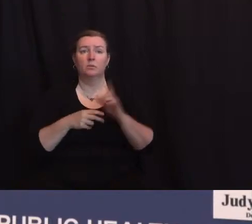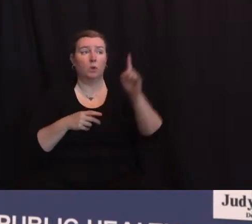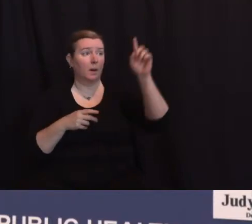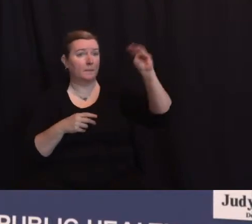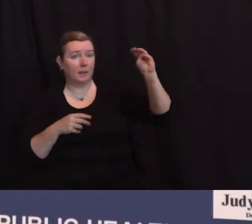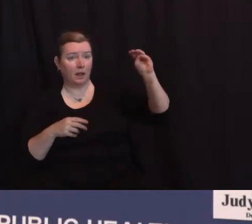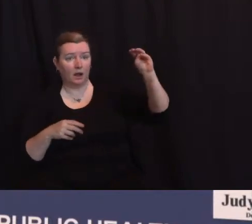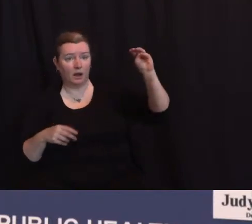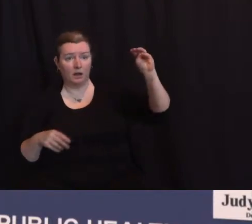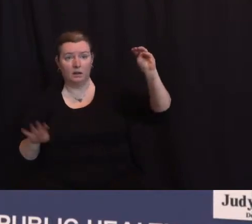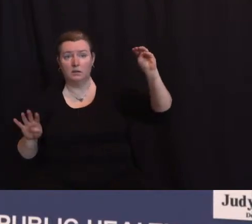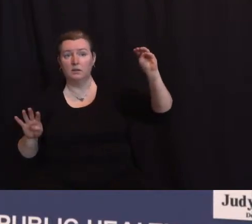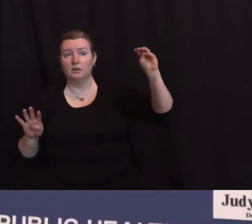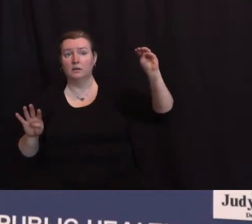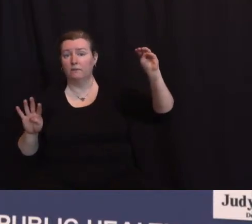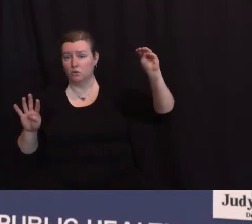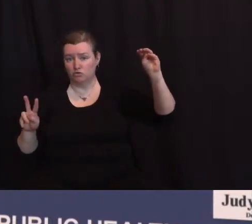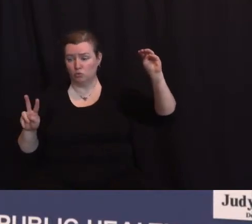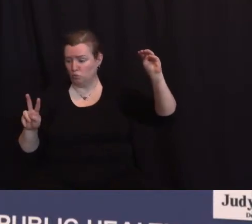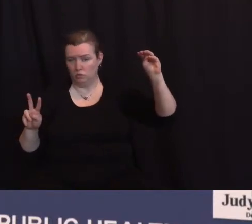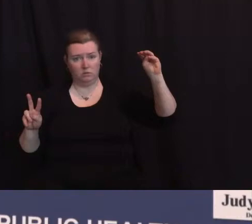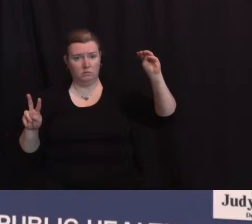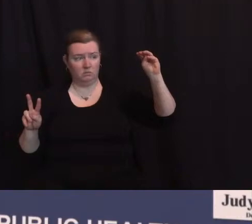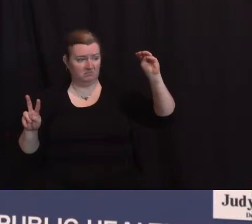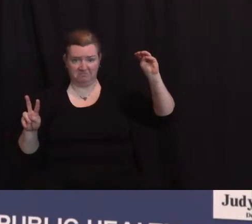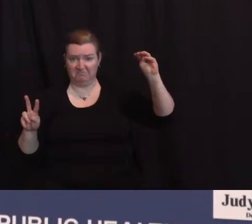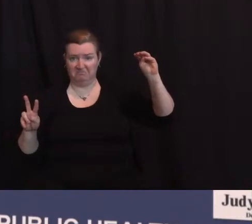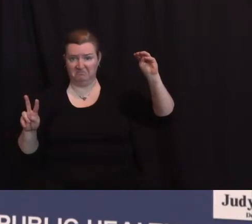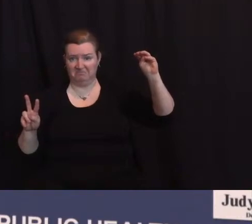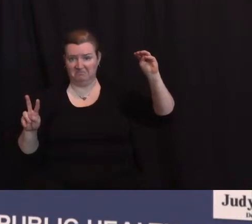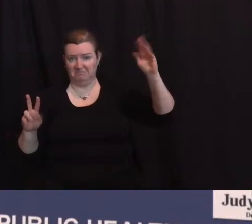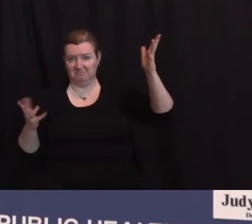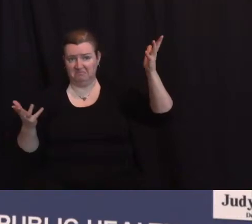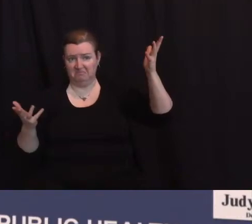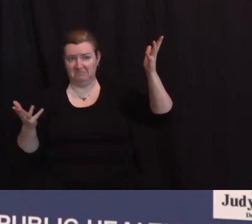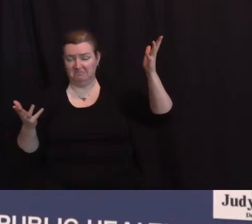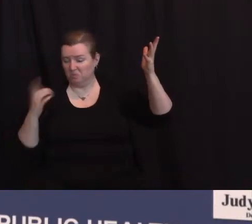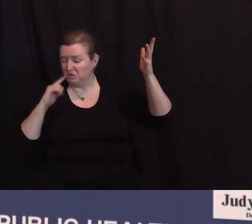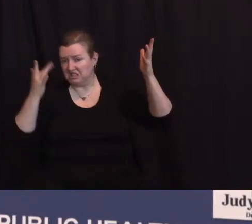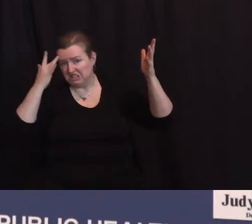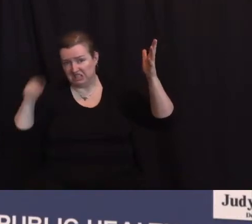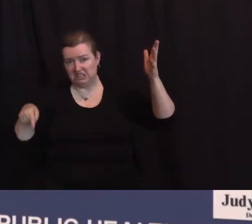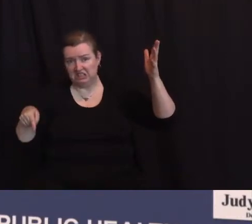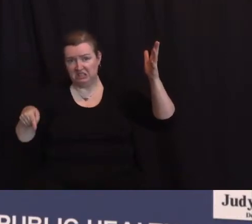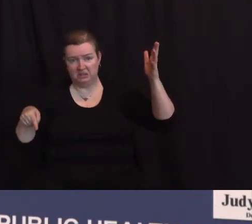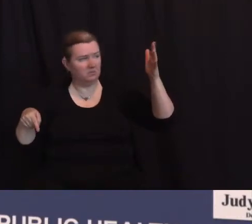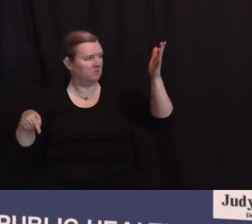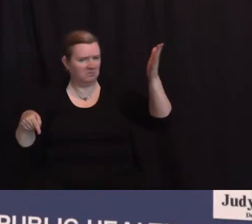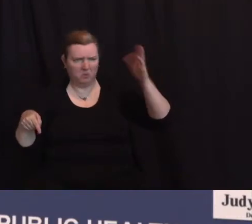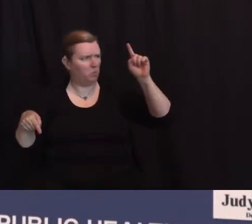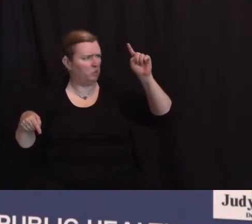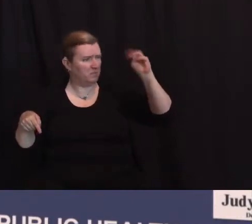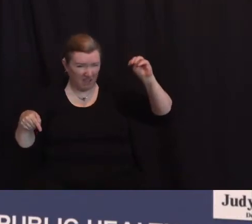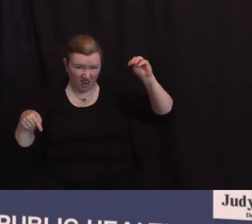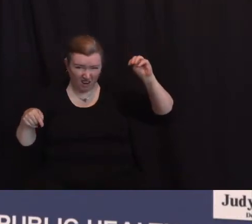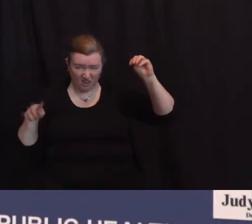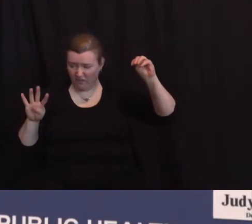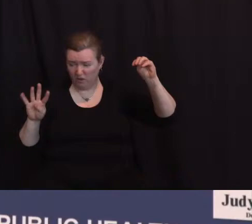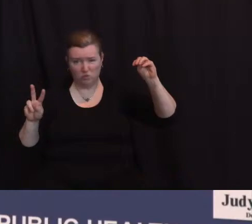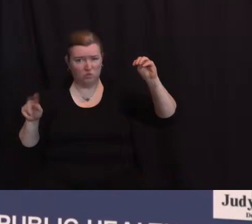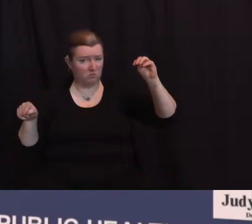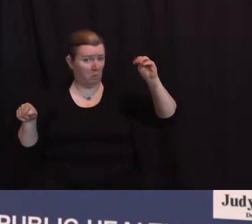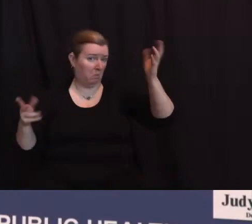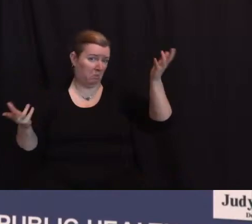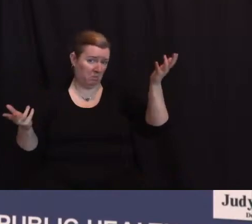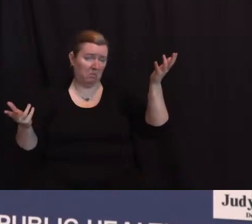million would end up dying from any cause. To kind of put that number in perspective, in their